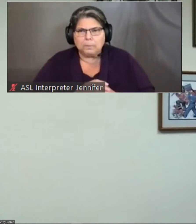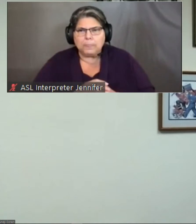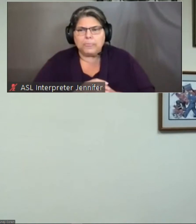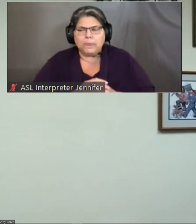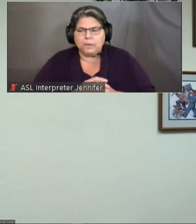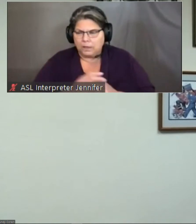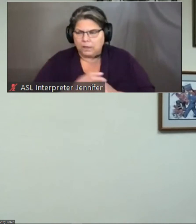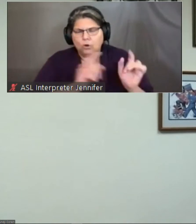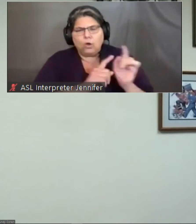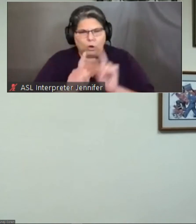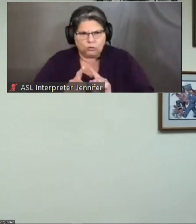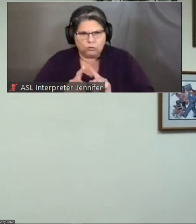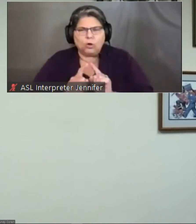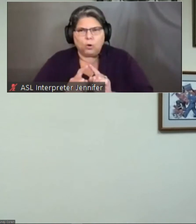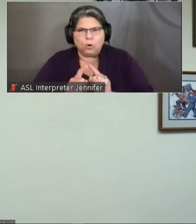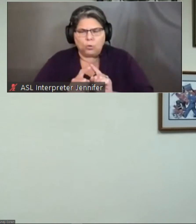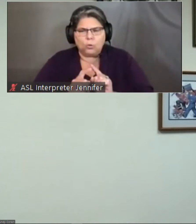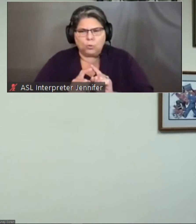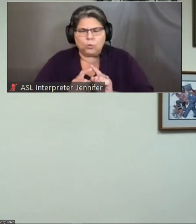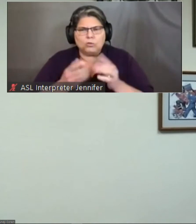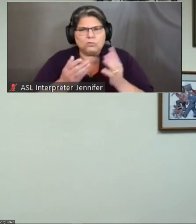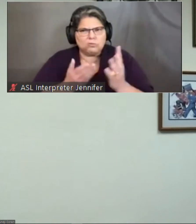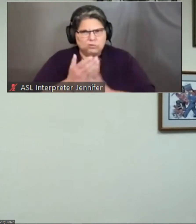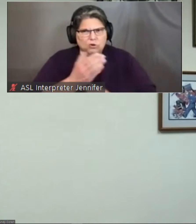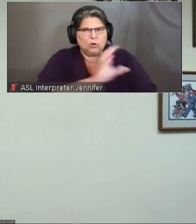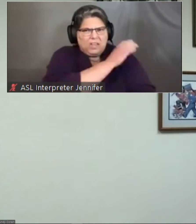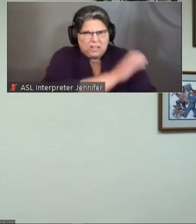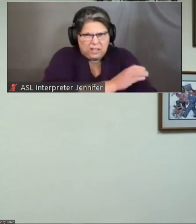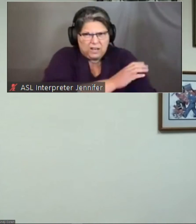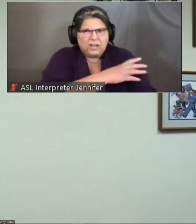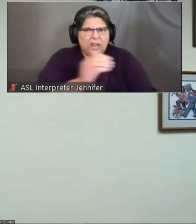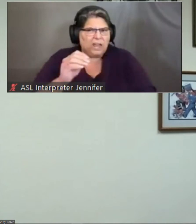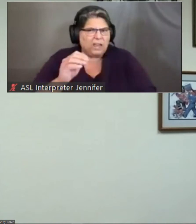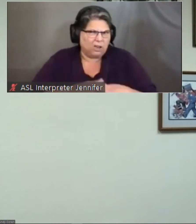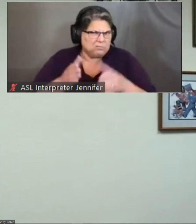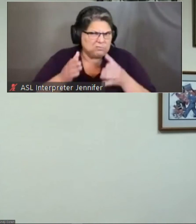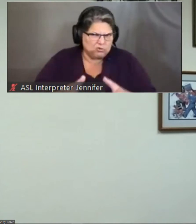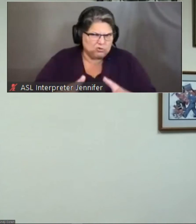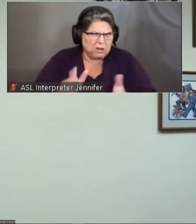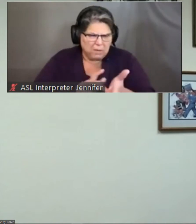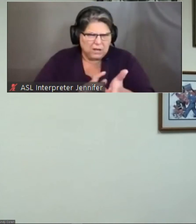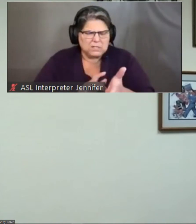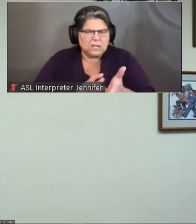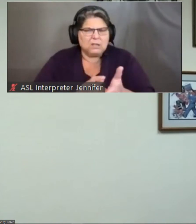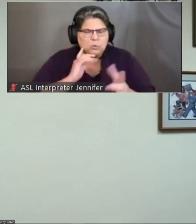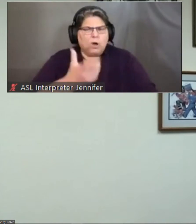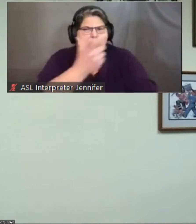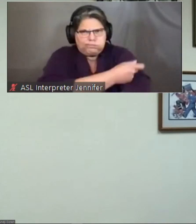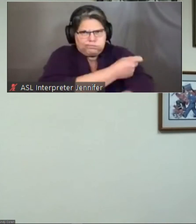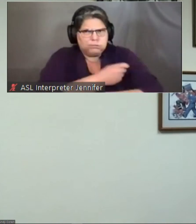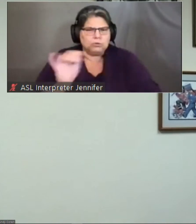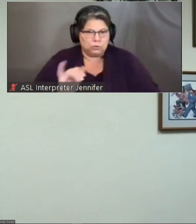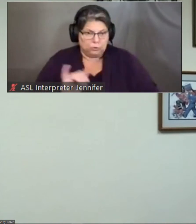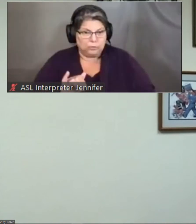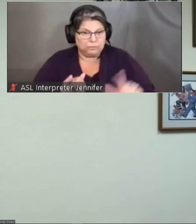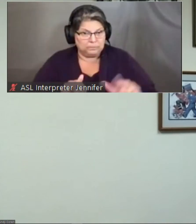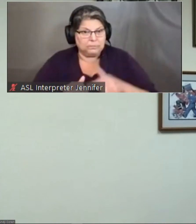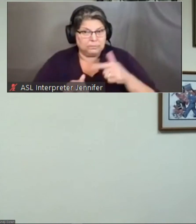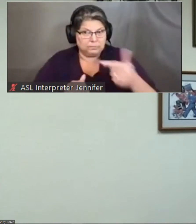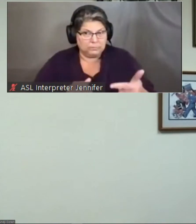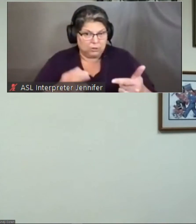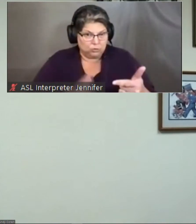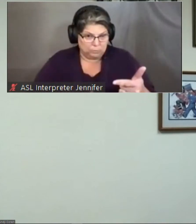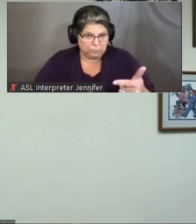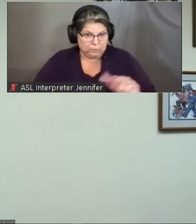they also distribute through their clinic and to the street medicine group. In Little River,